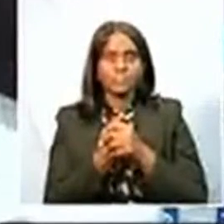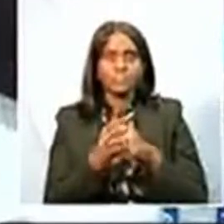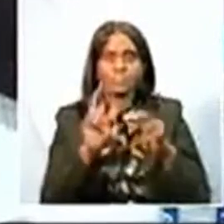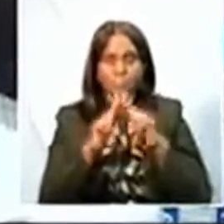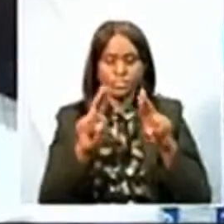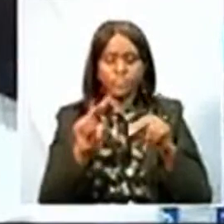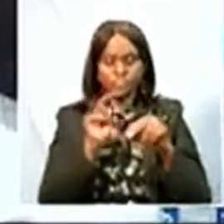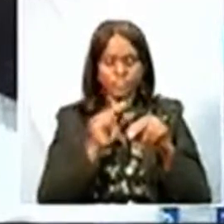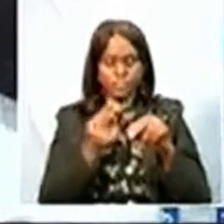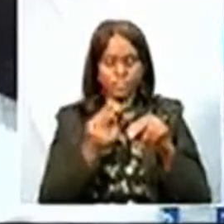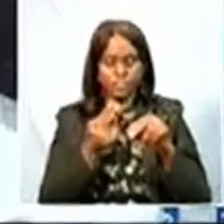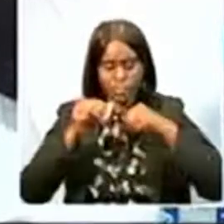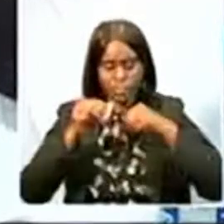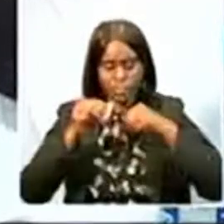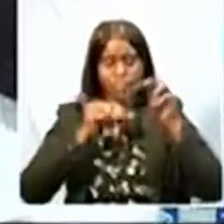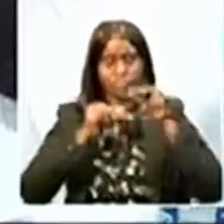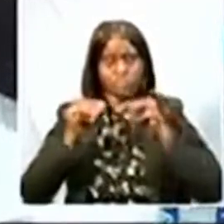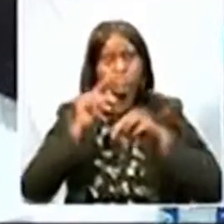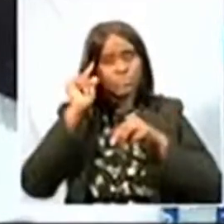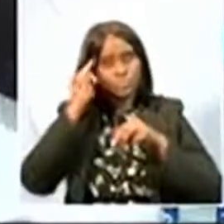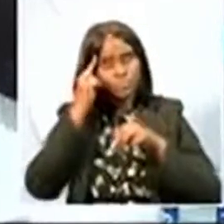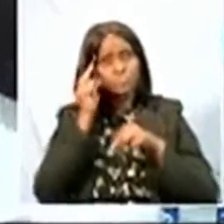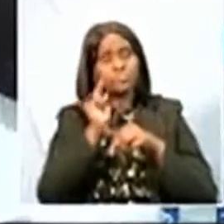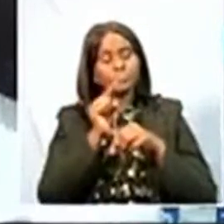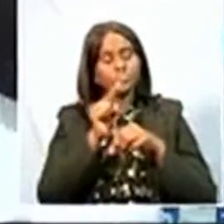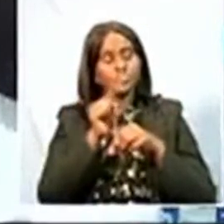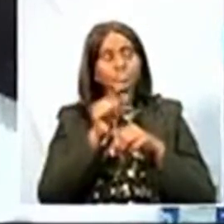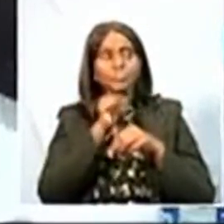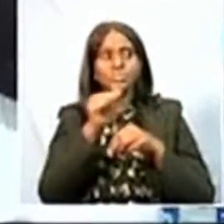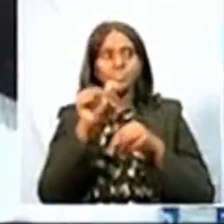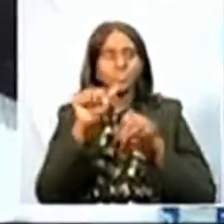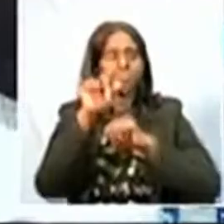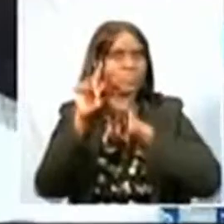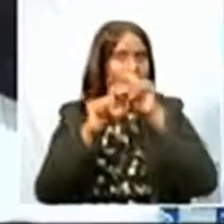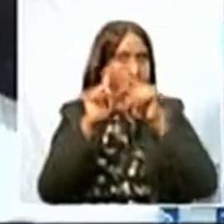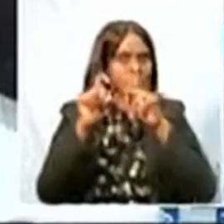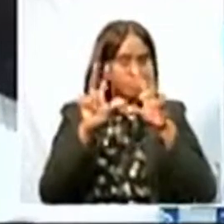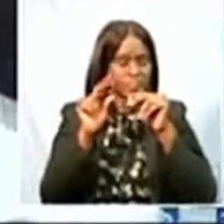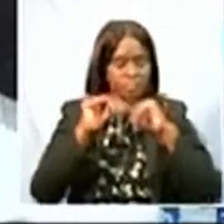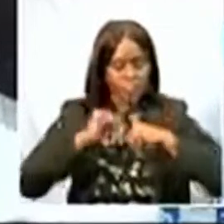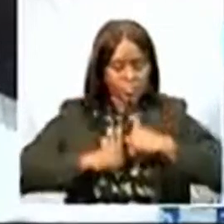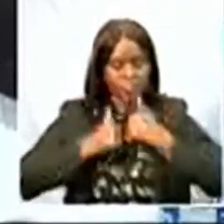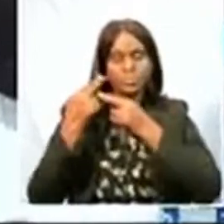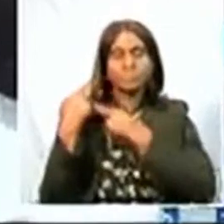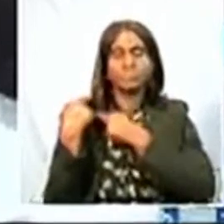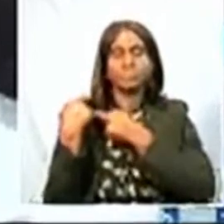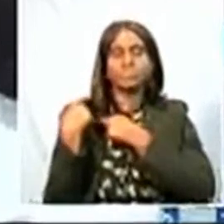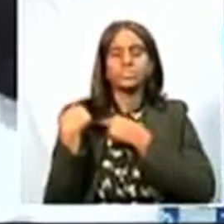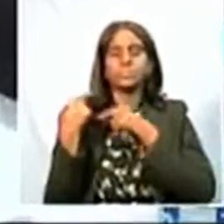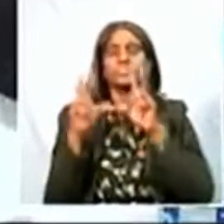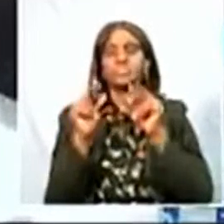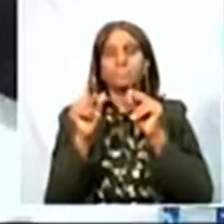Chair, as management, I think it's not questionable that it's our responsibility